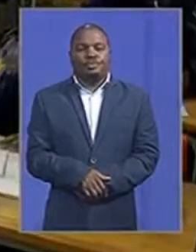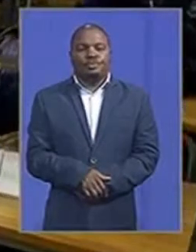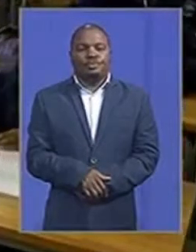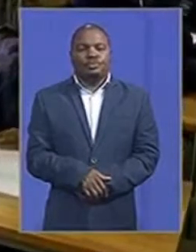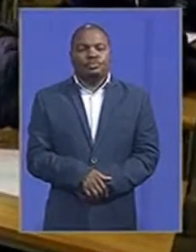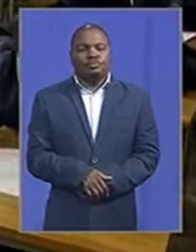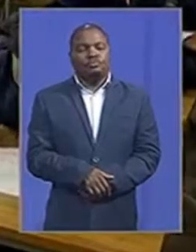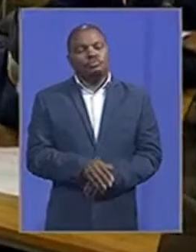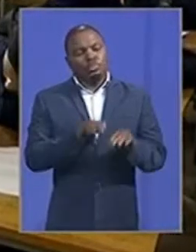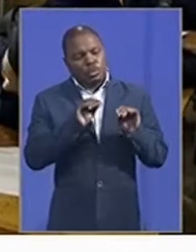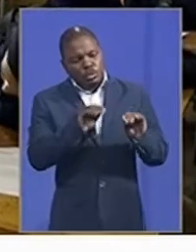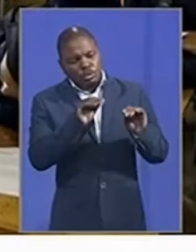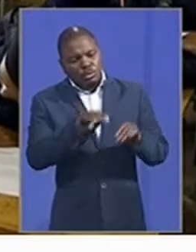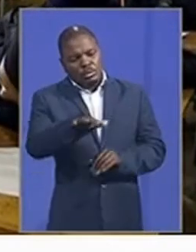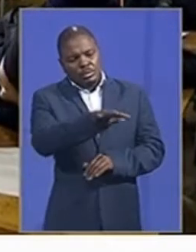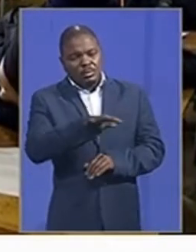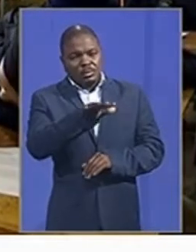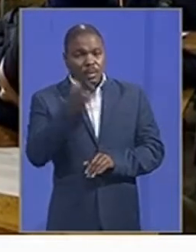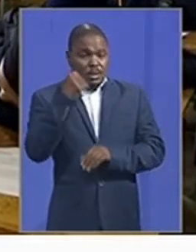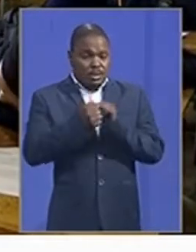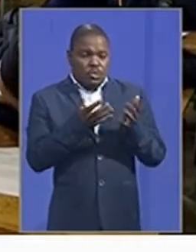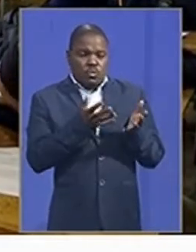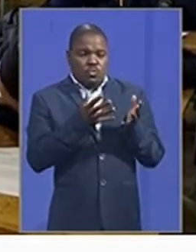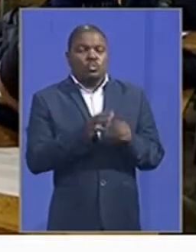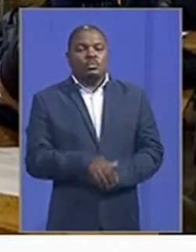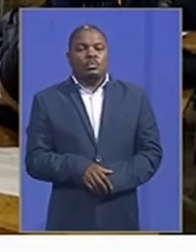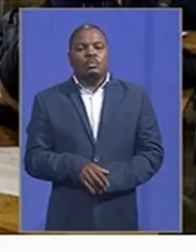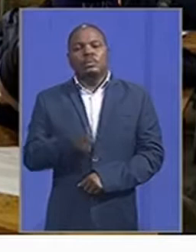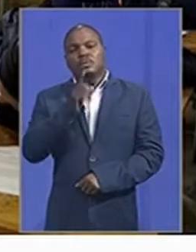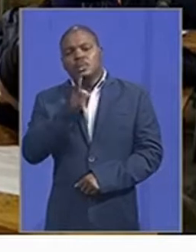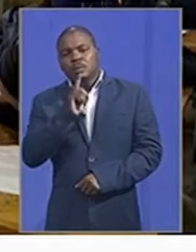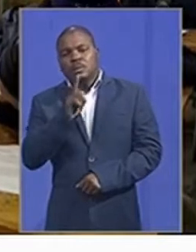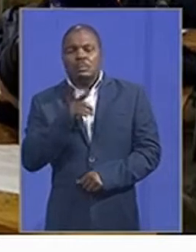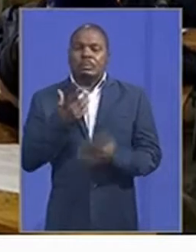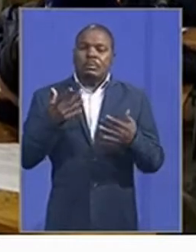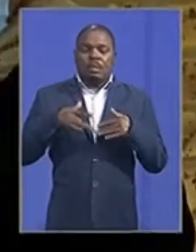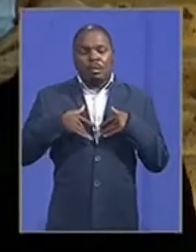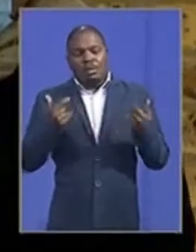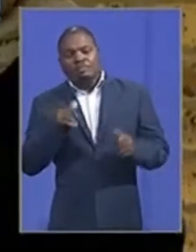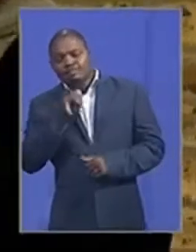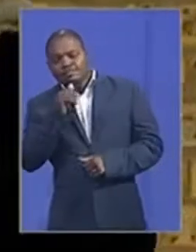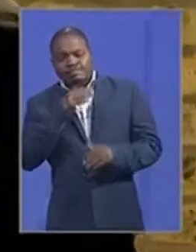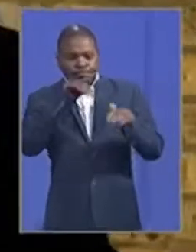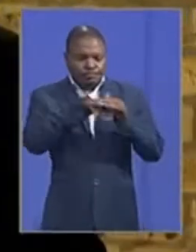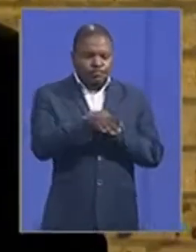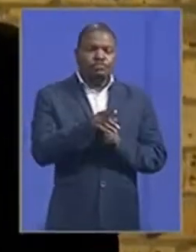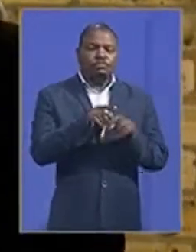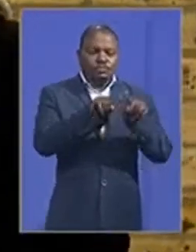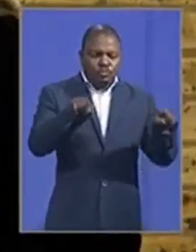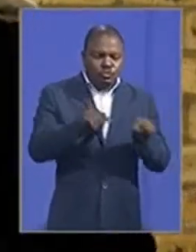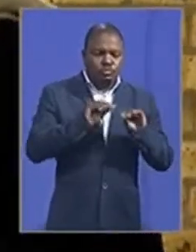Maemo a thuto a be a le ka tsela ye ngwagola. Barutiši ba be ba bea maphelo a bona kotsing ka diphapošing tša